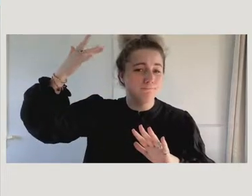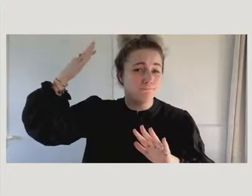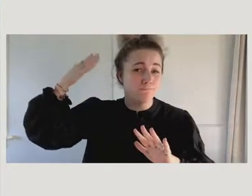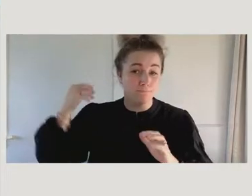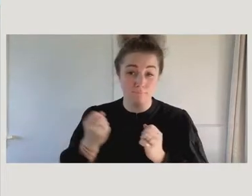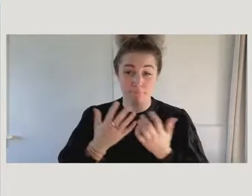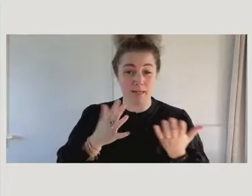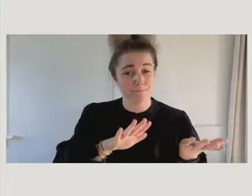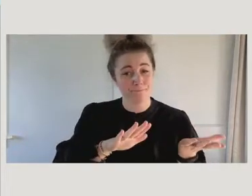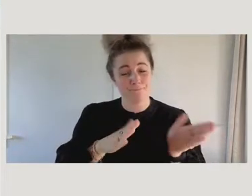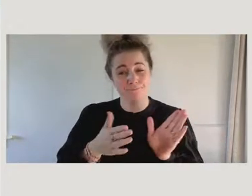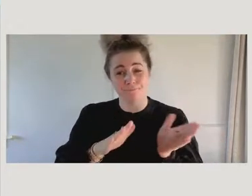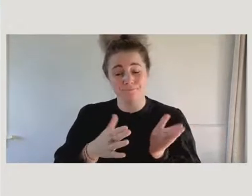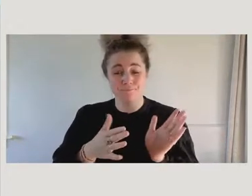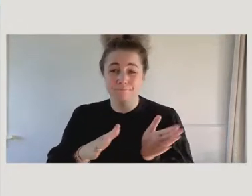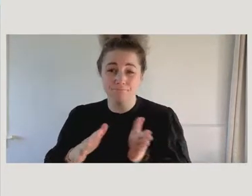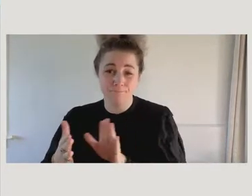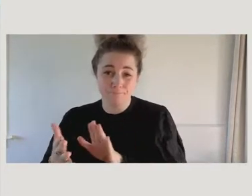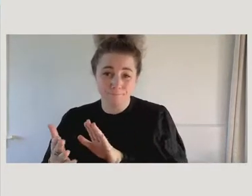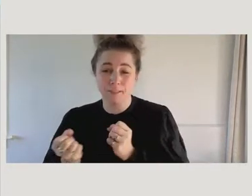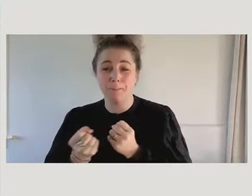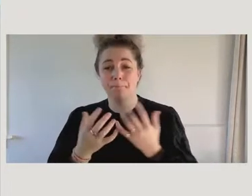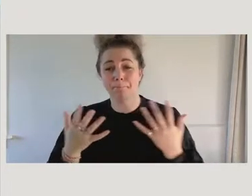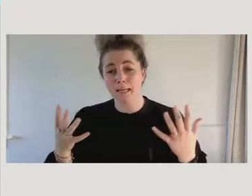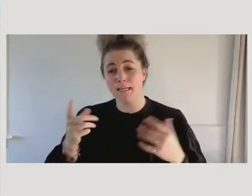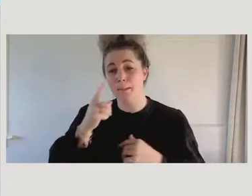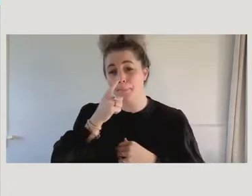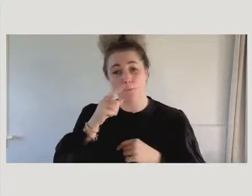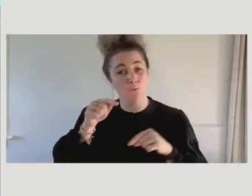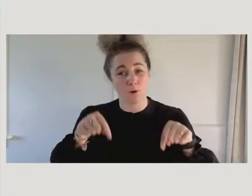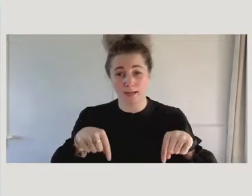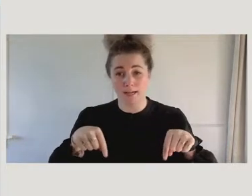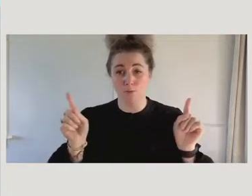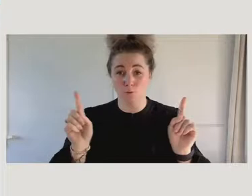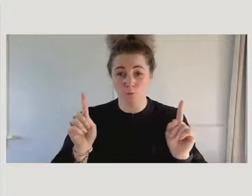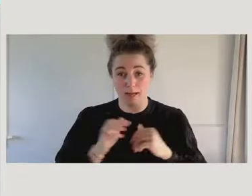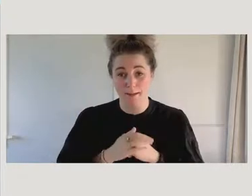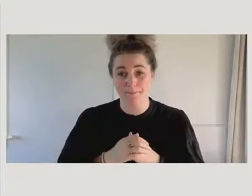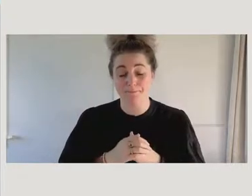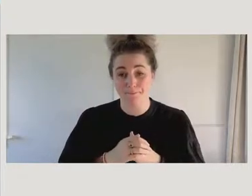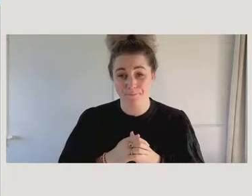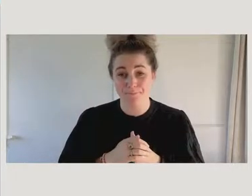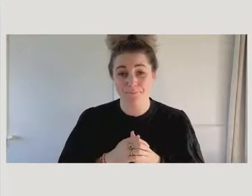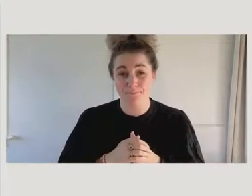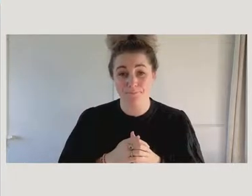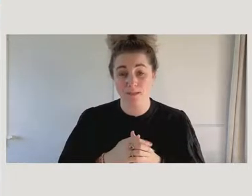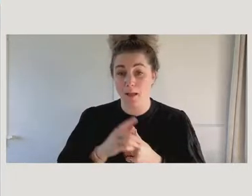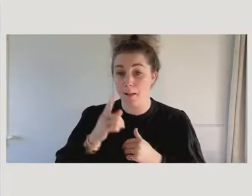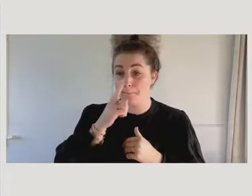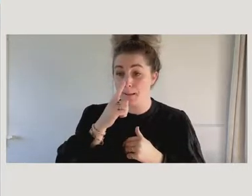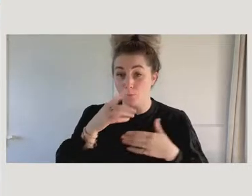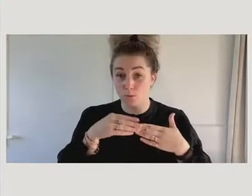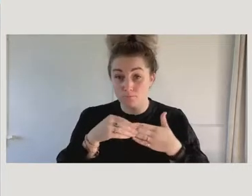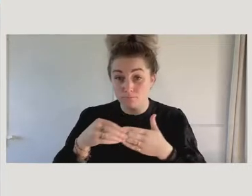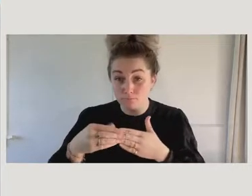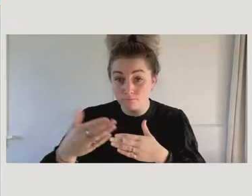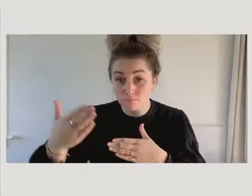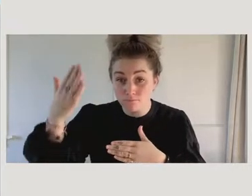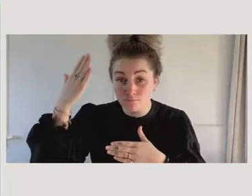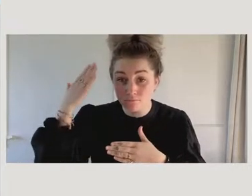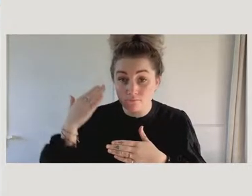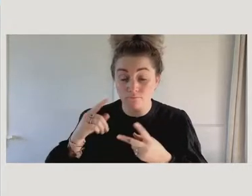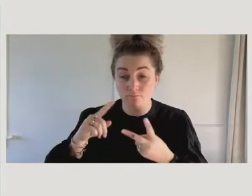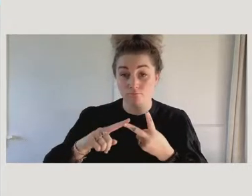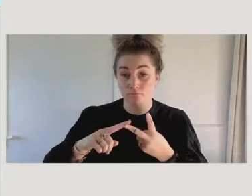here uh there are many people who have pioneered who've